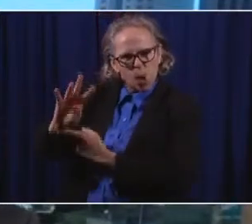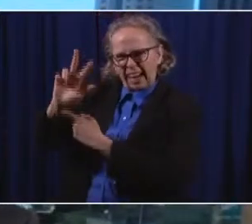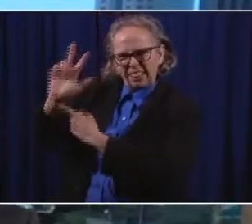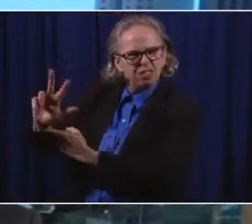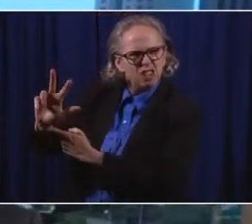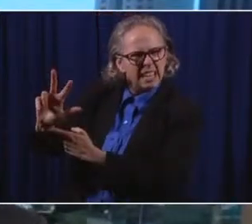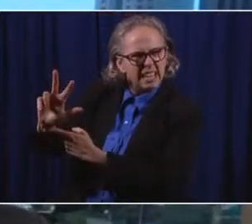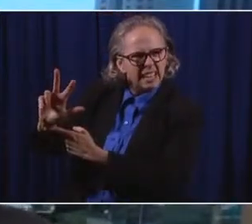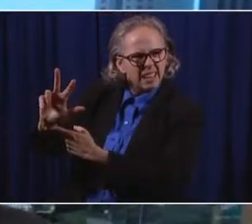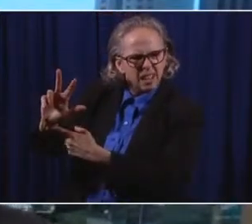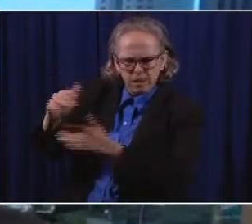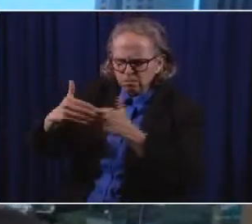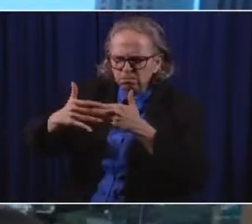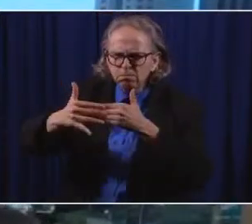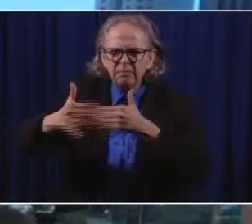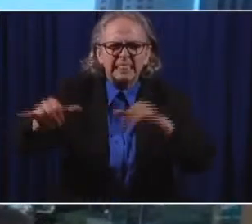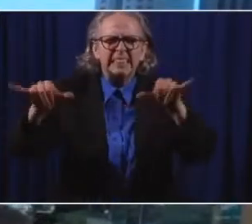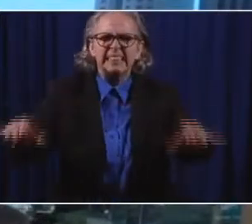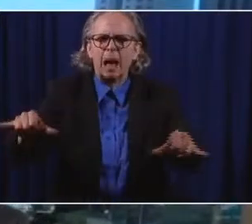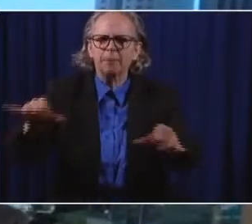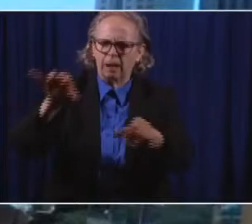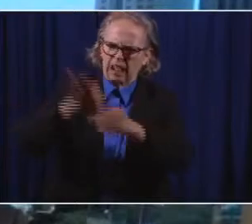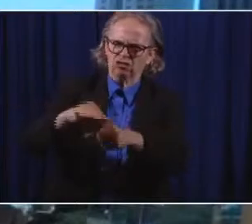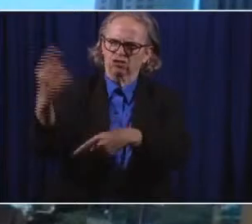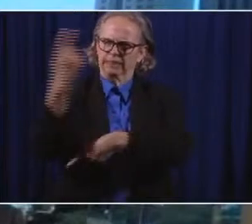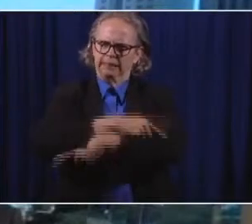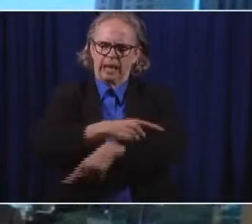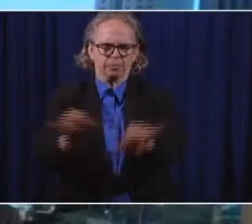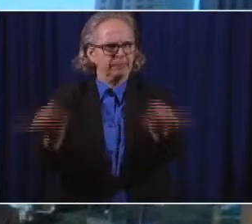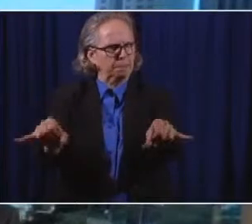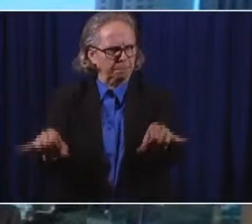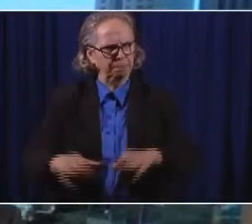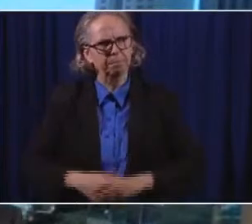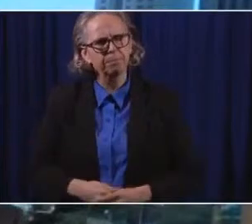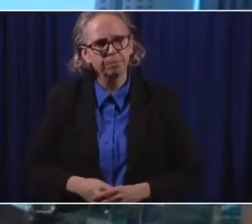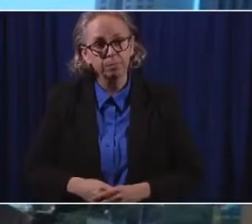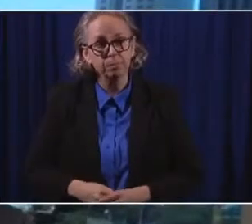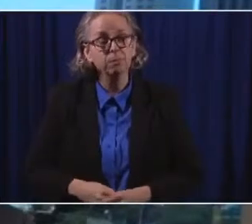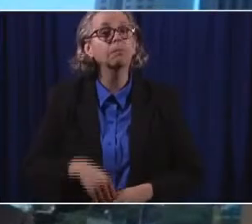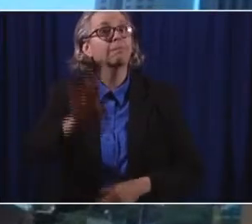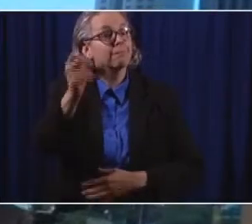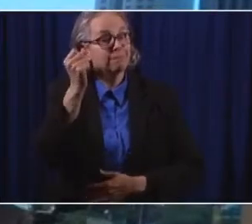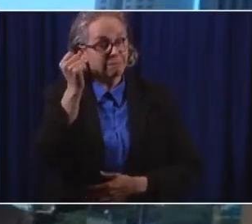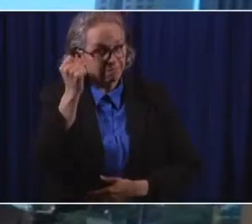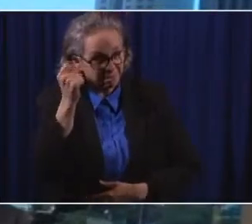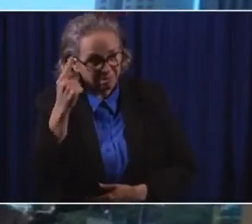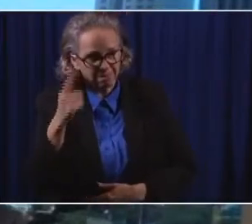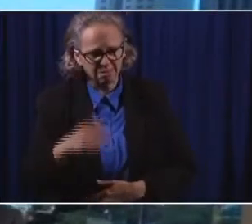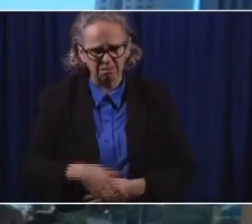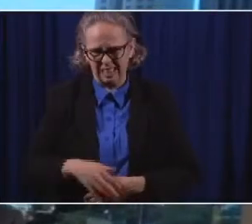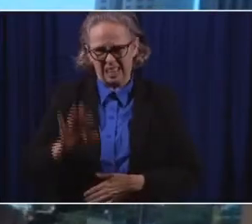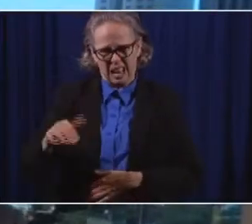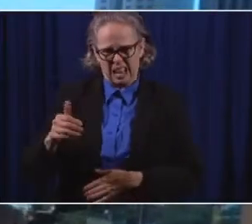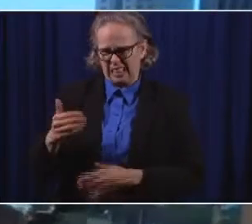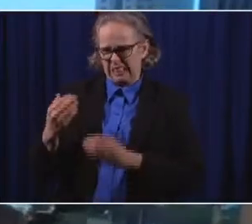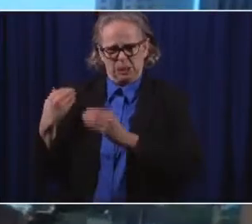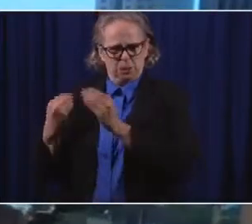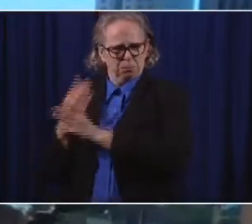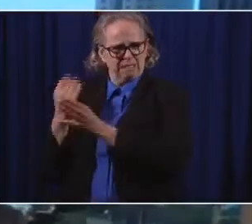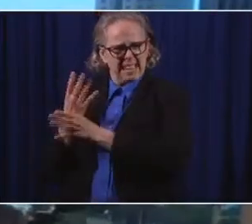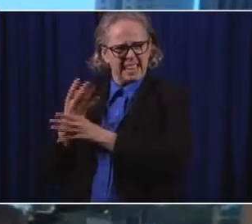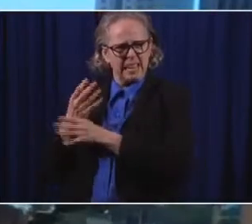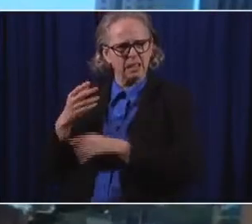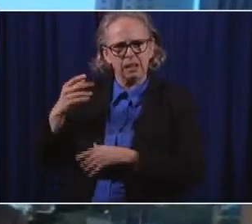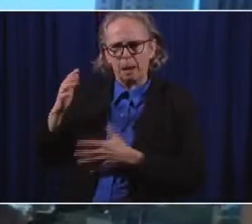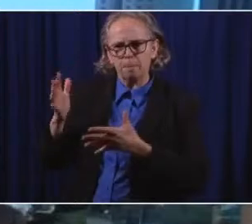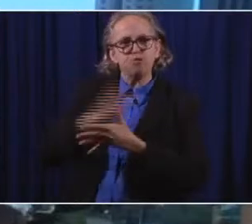elections, which routinely do move over the years. And we know that as a result of the pandemic, some adjustments had to be made to the way that Ohio conducted the primary back